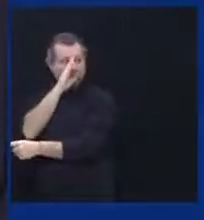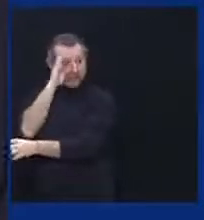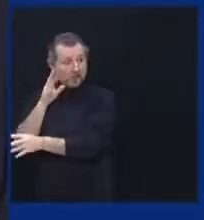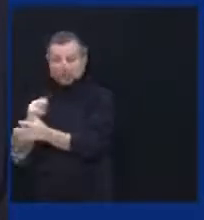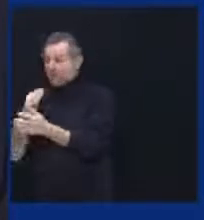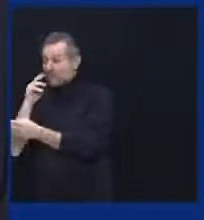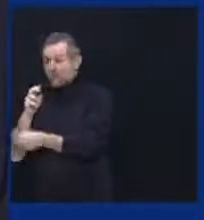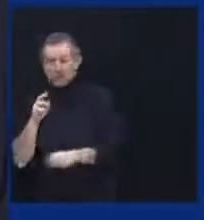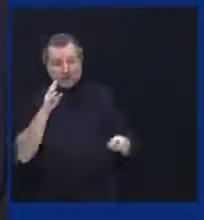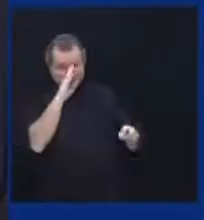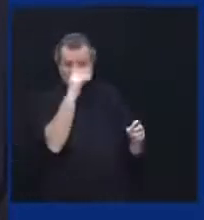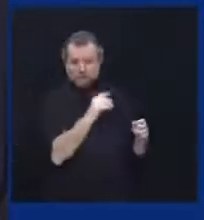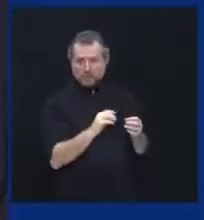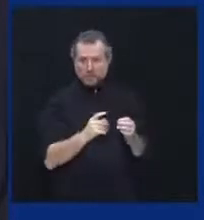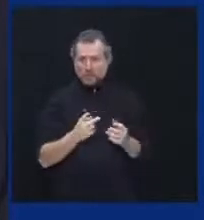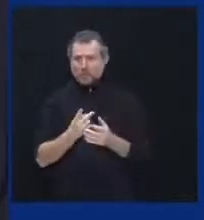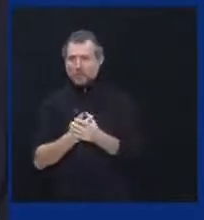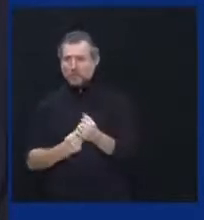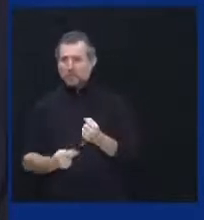in both?